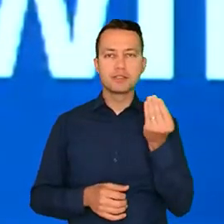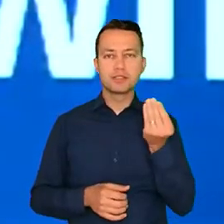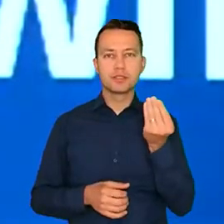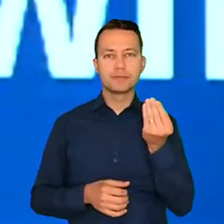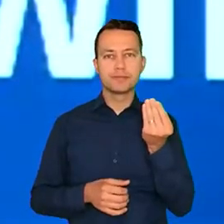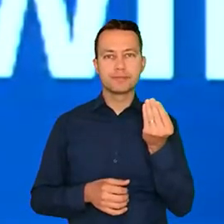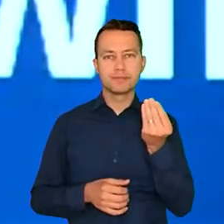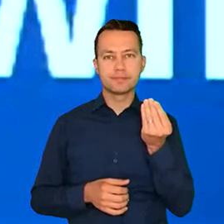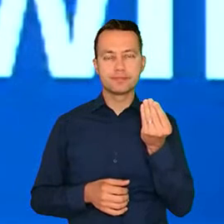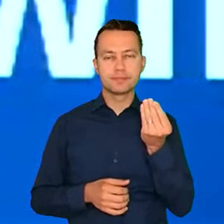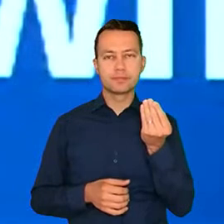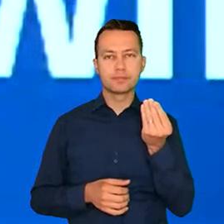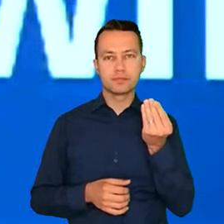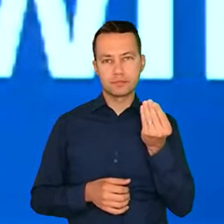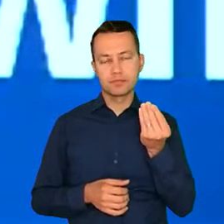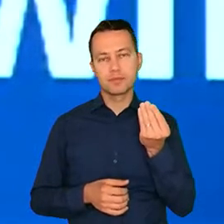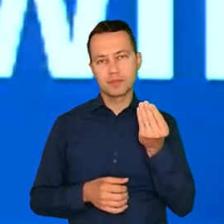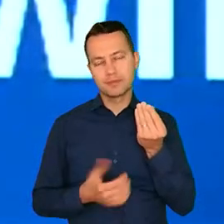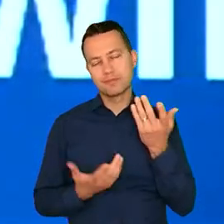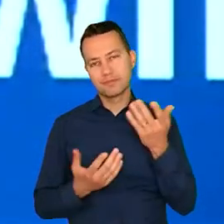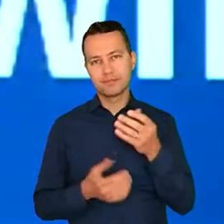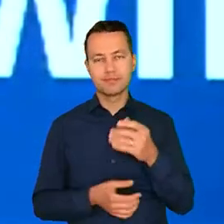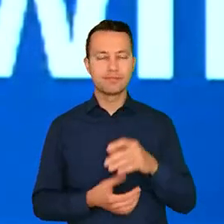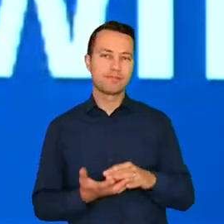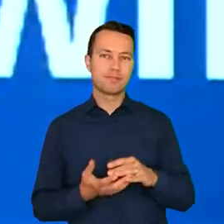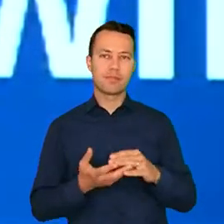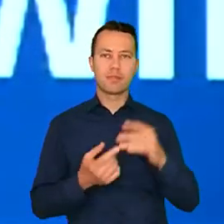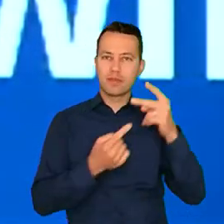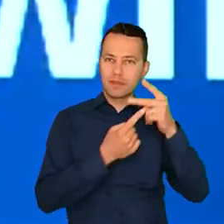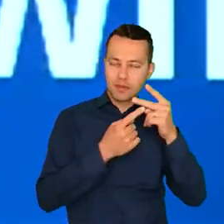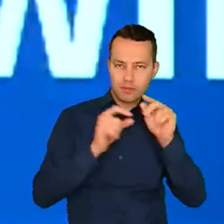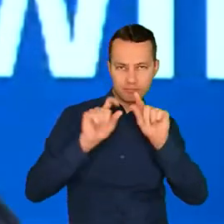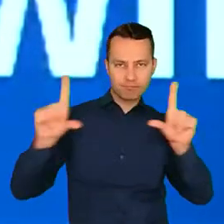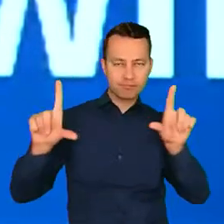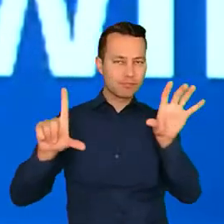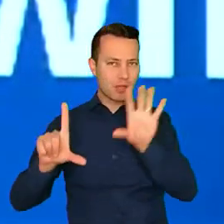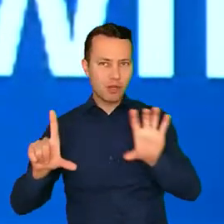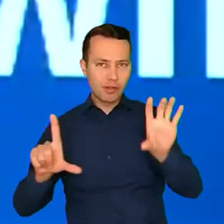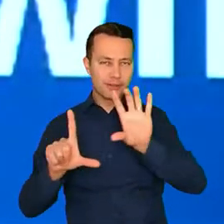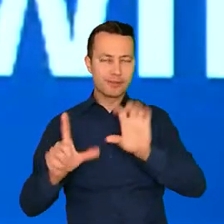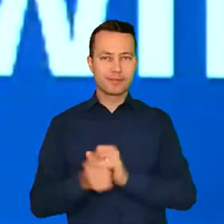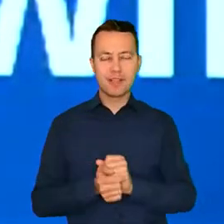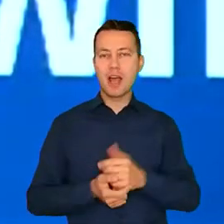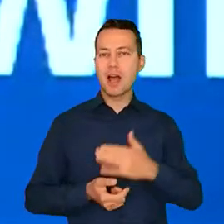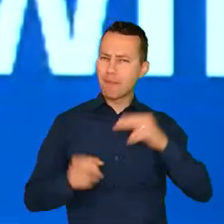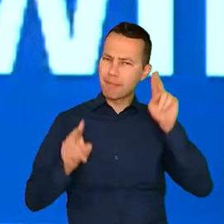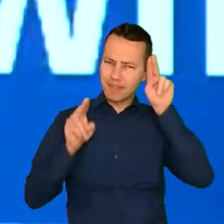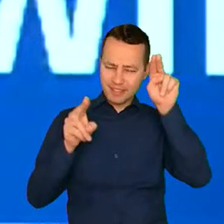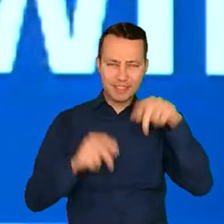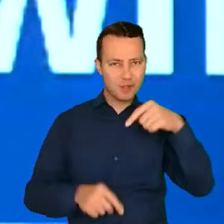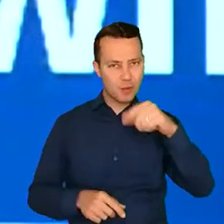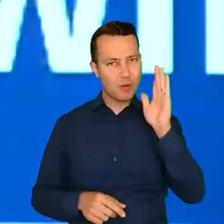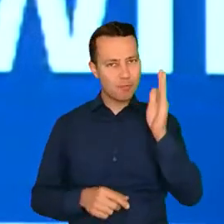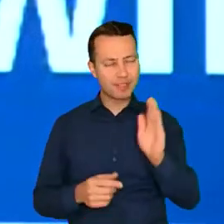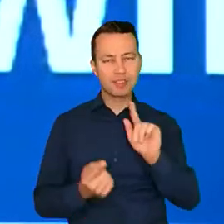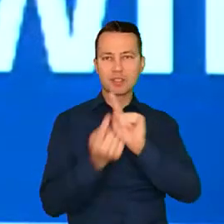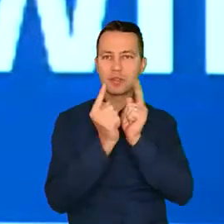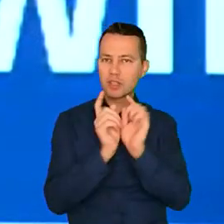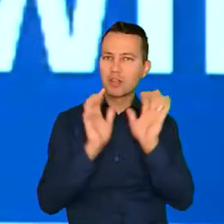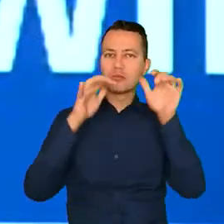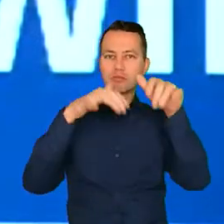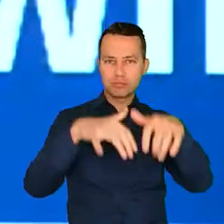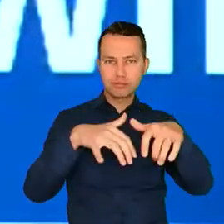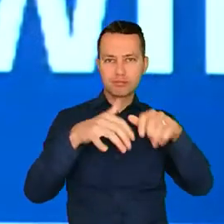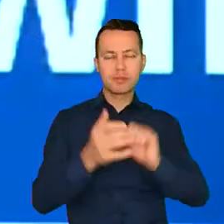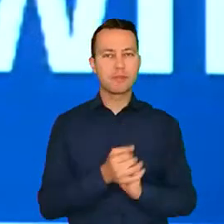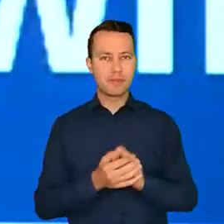are still using the online formula, but I hope that soon we will be able to meet here